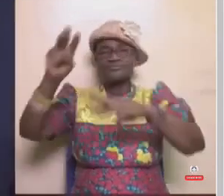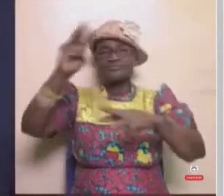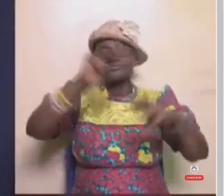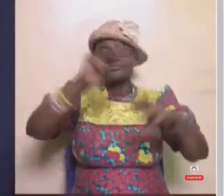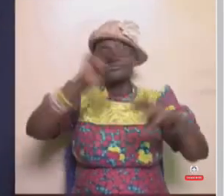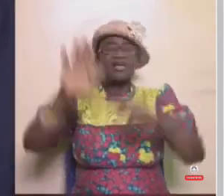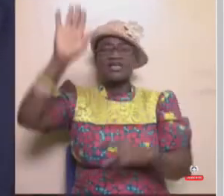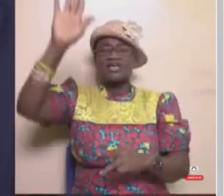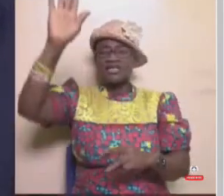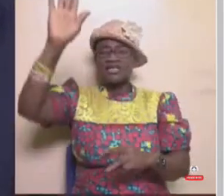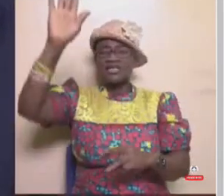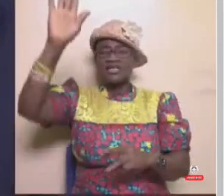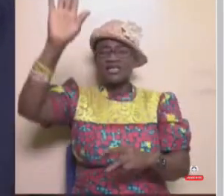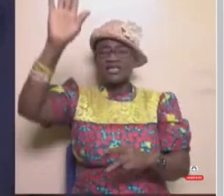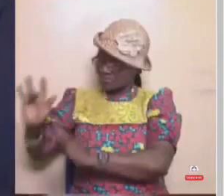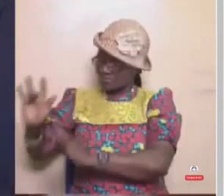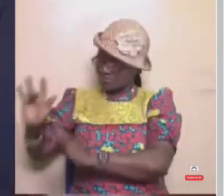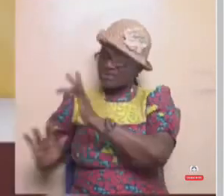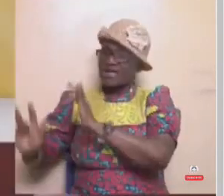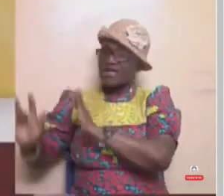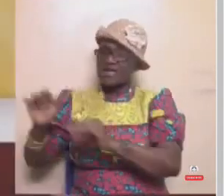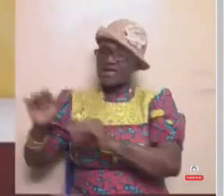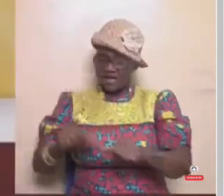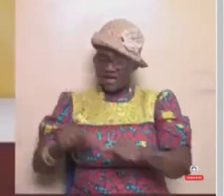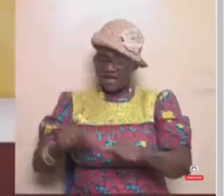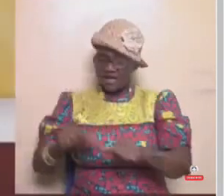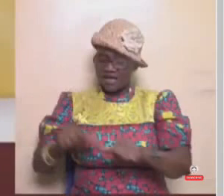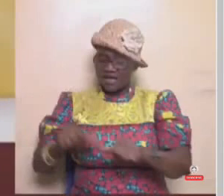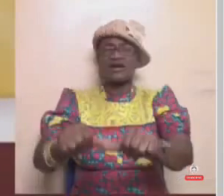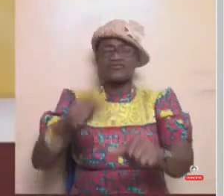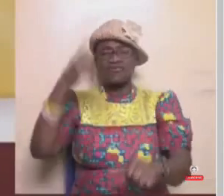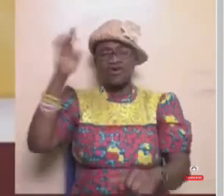hallelujah, his mercies endure